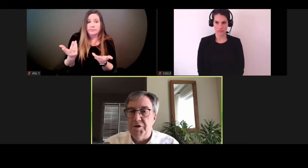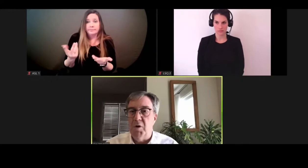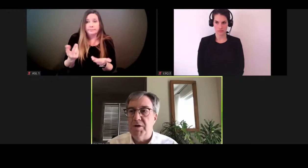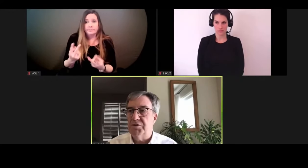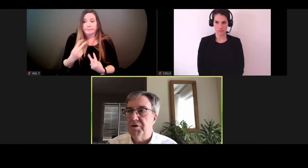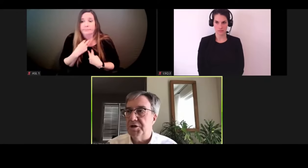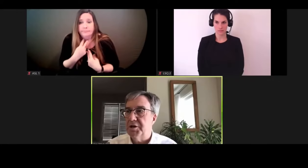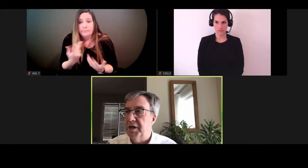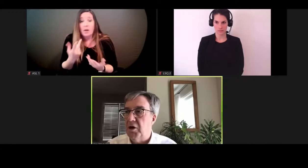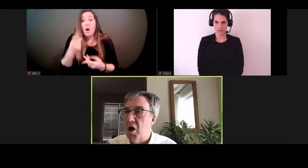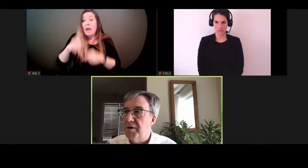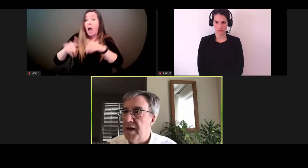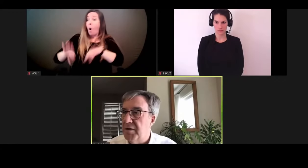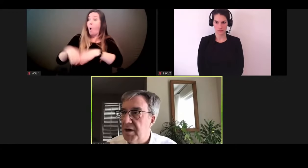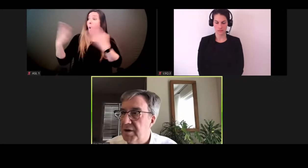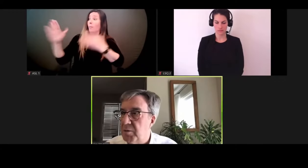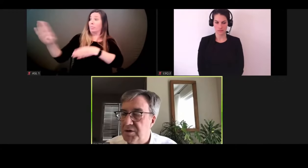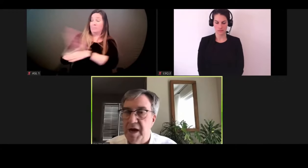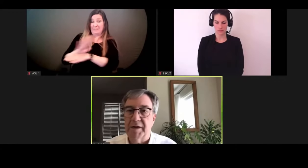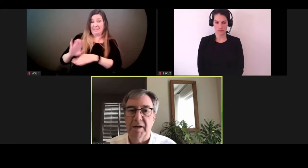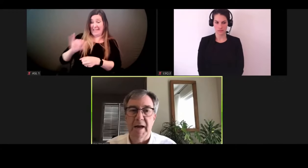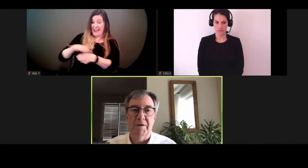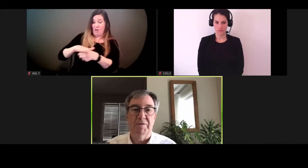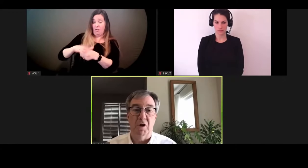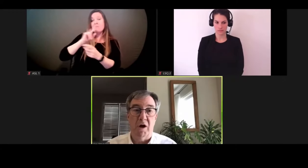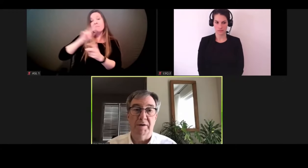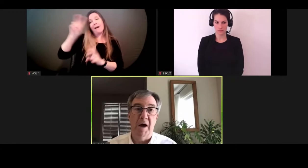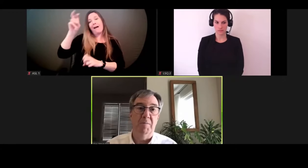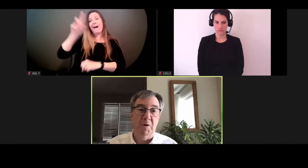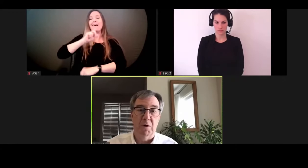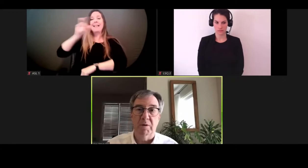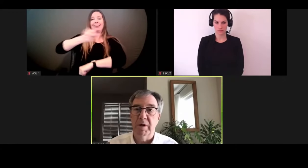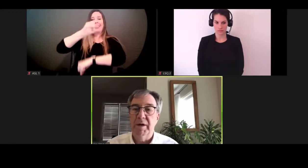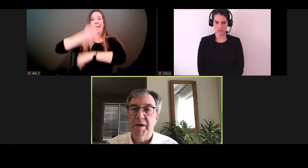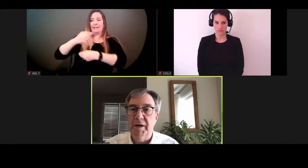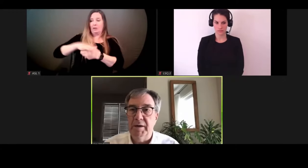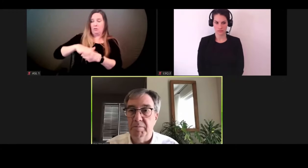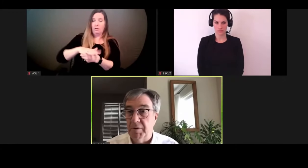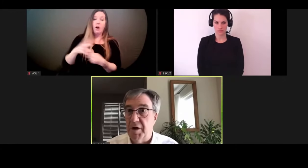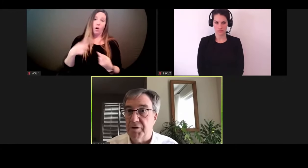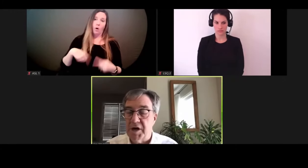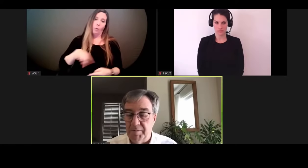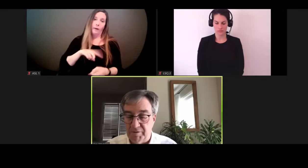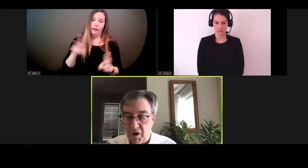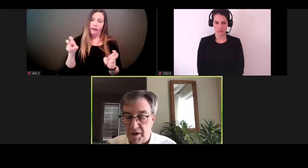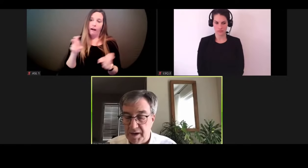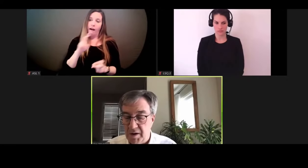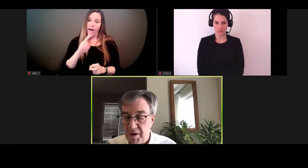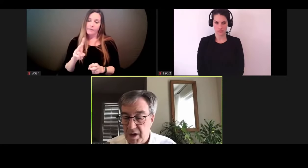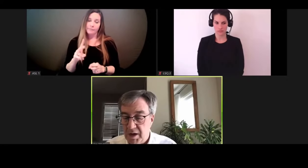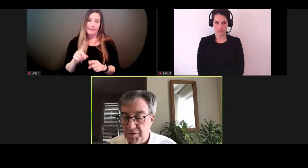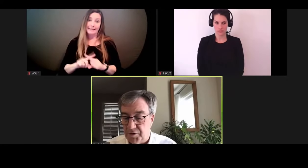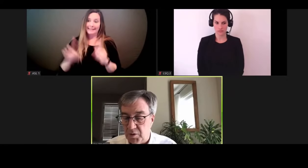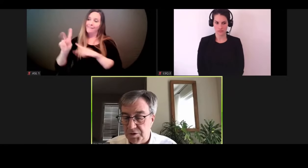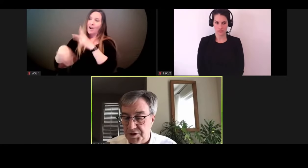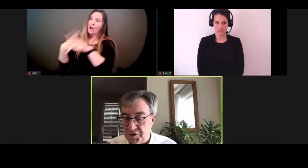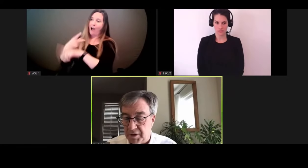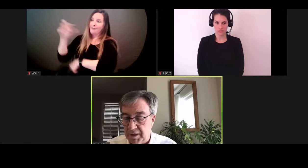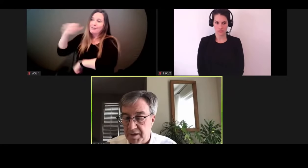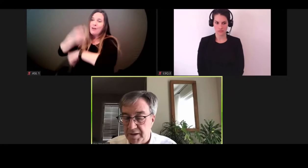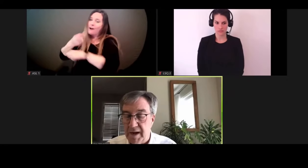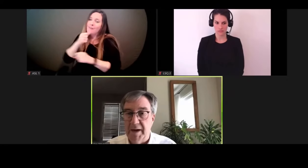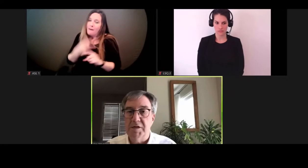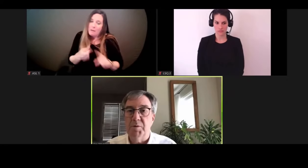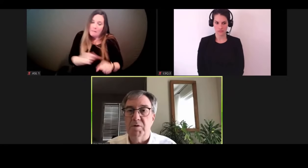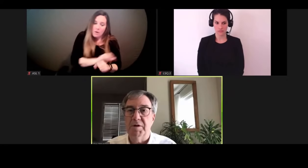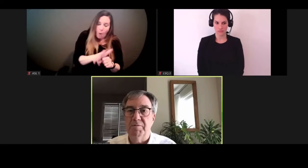As you know, it's traditionally in a lockdown area. We're technically out of the lockdown, but we're in another type of a lockdown. So she's looking